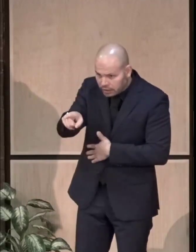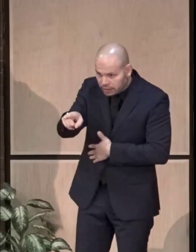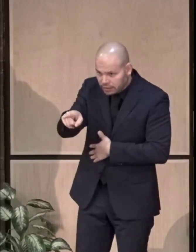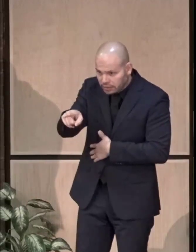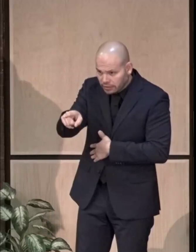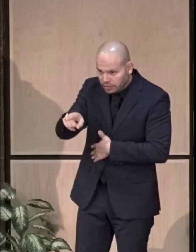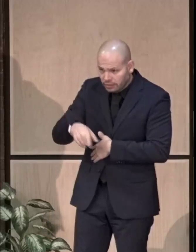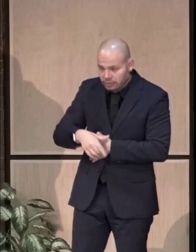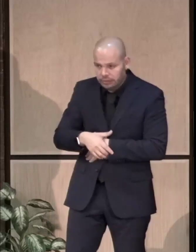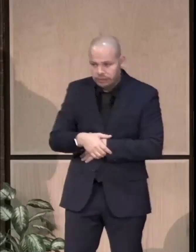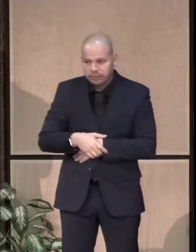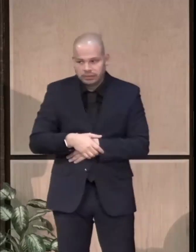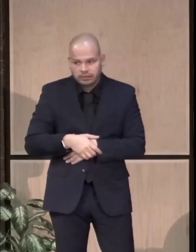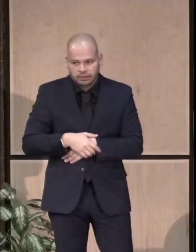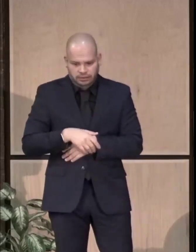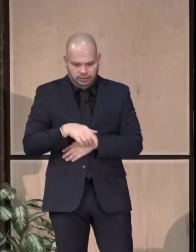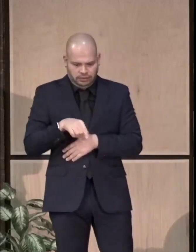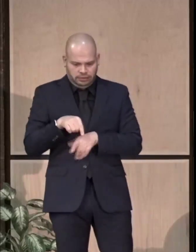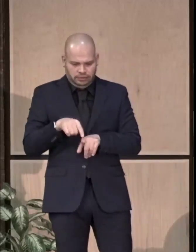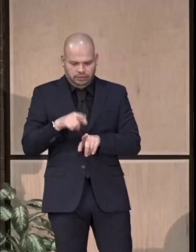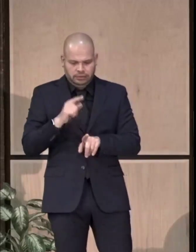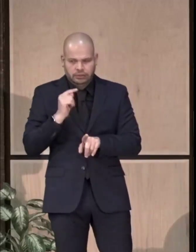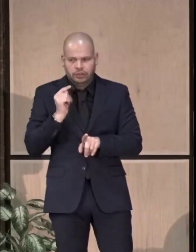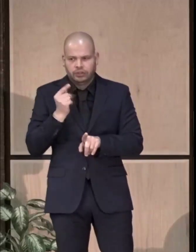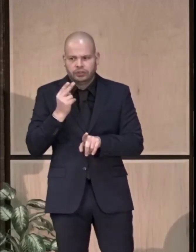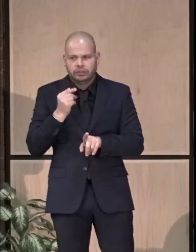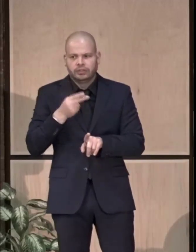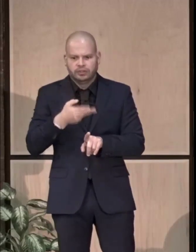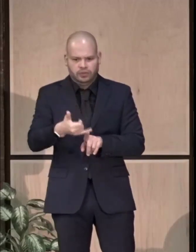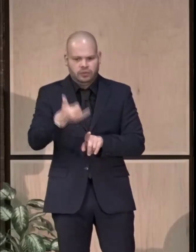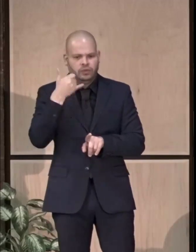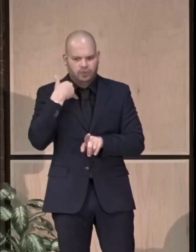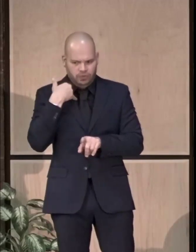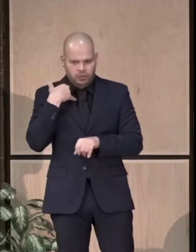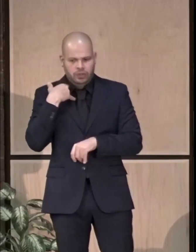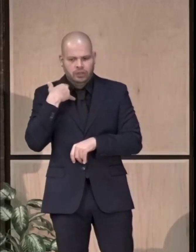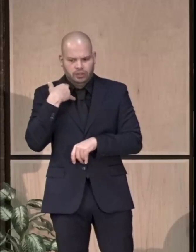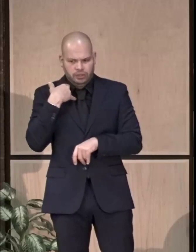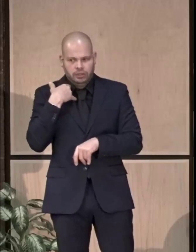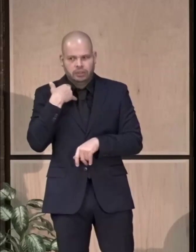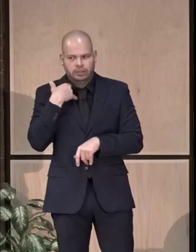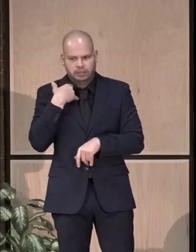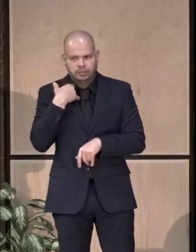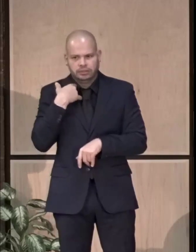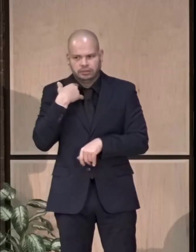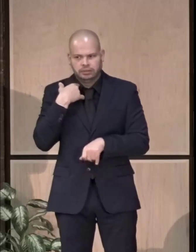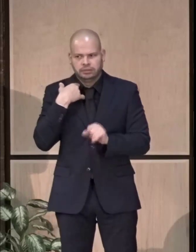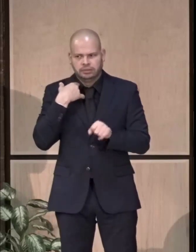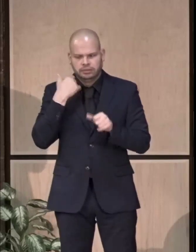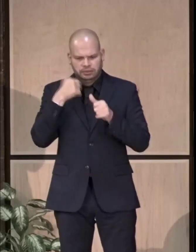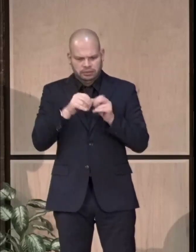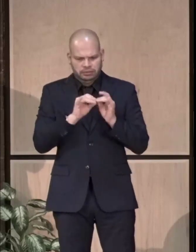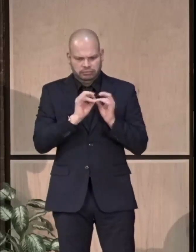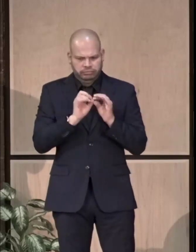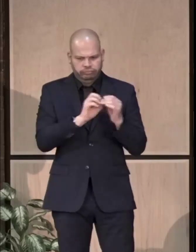happened. He called me because he had heard through some of the other unit members that an incident had happened, and he wanted to know what was going on with